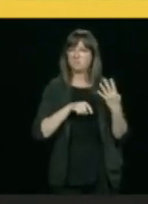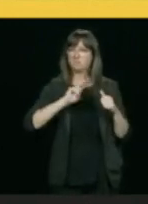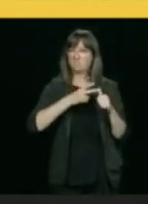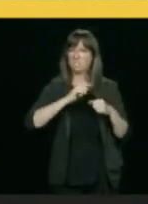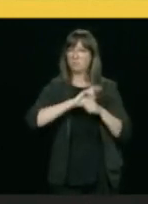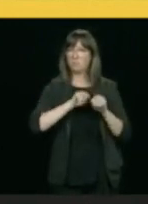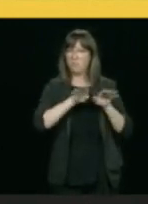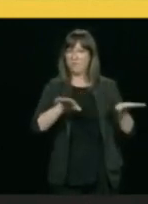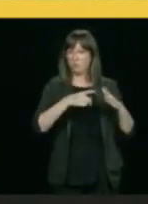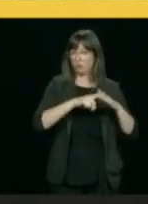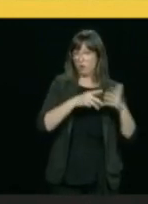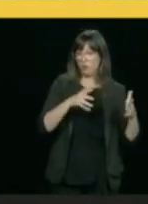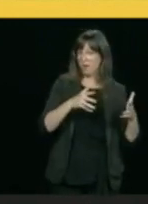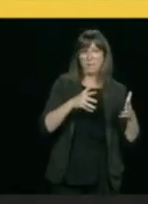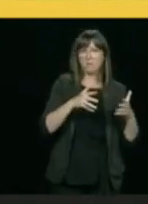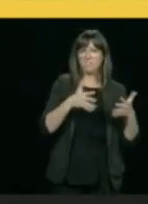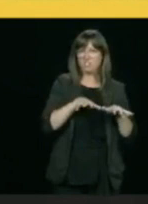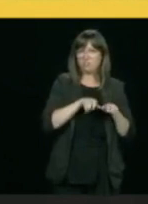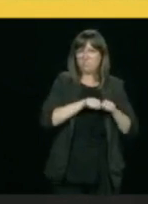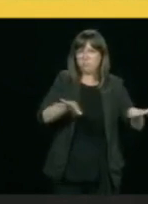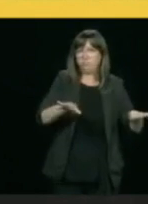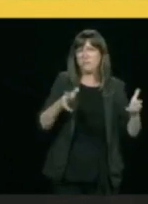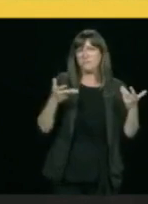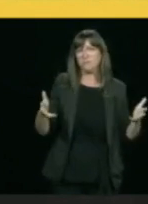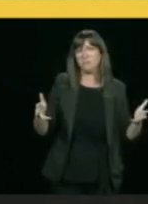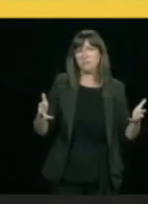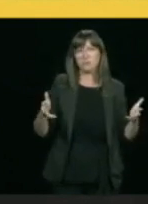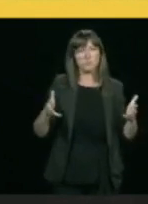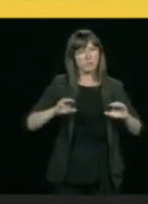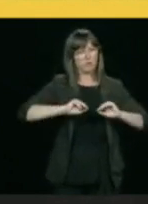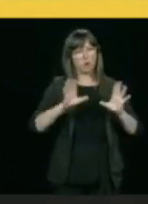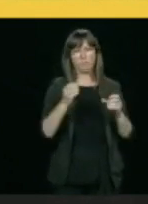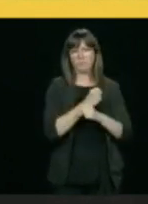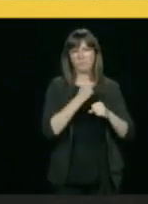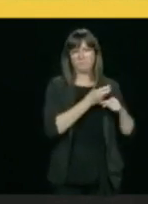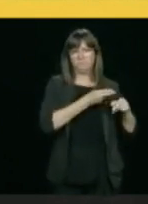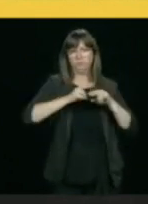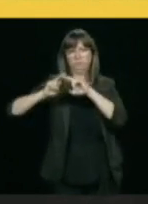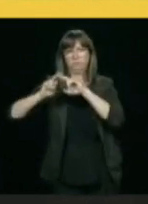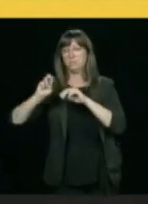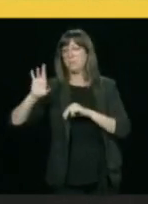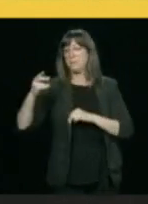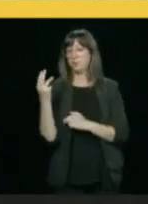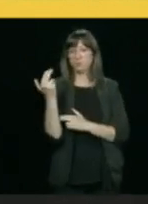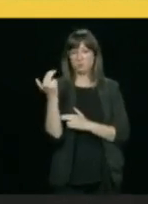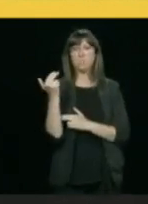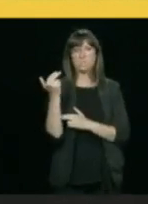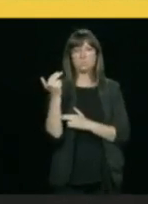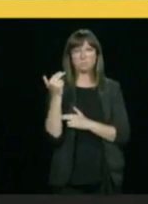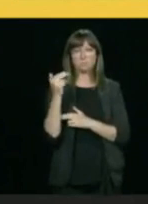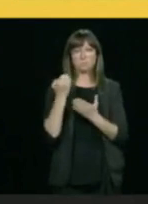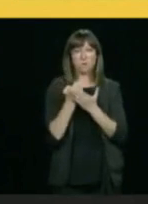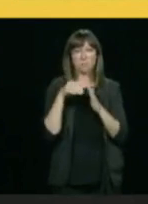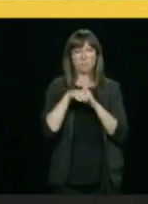starting. It's already underway. The numbers are clear. Back on March 13th, when we went into lockdown,